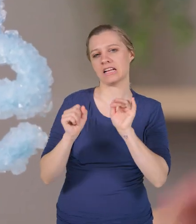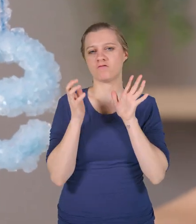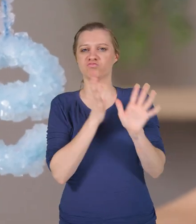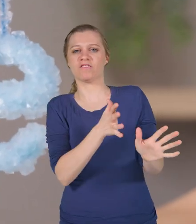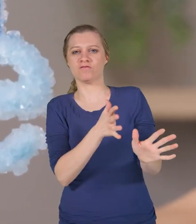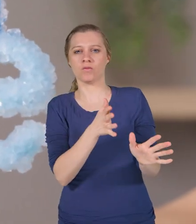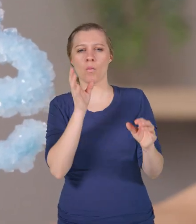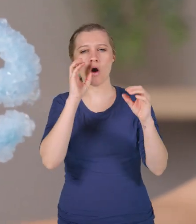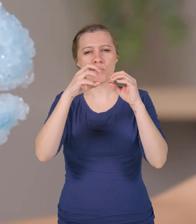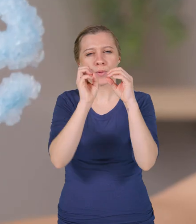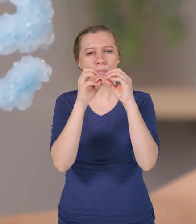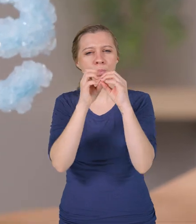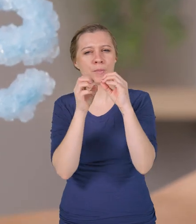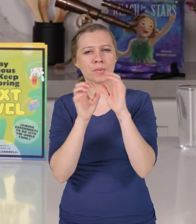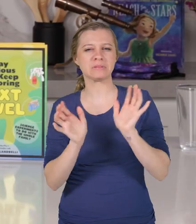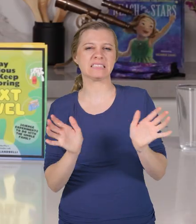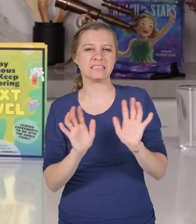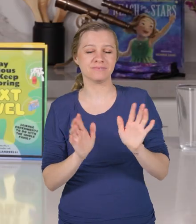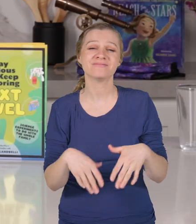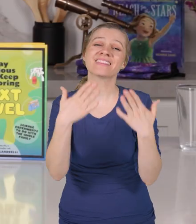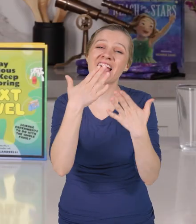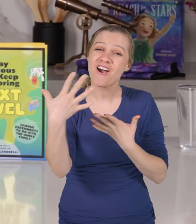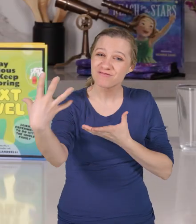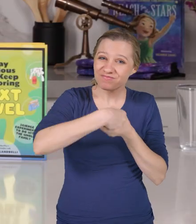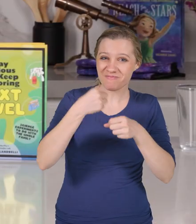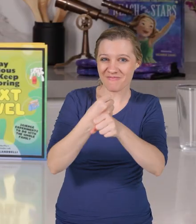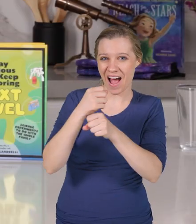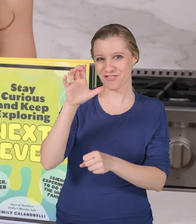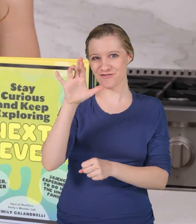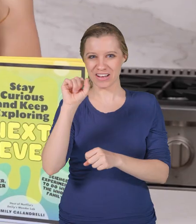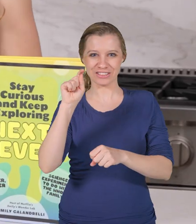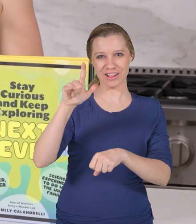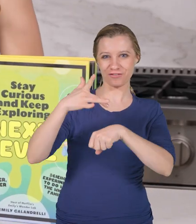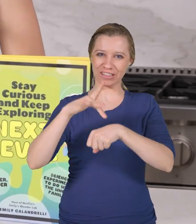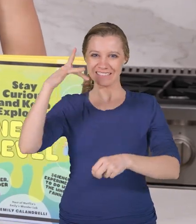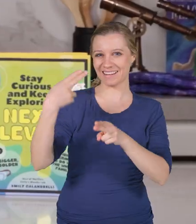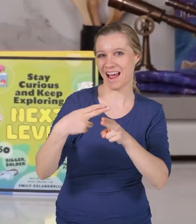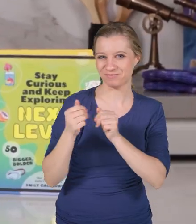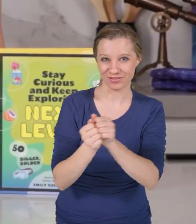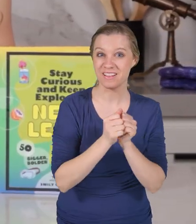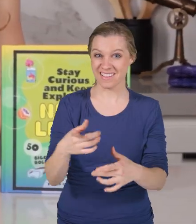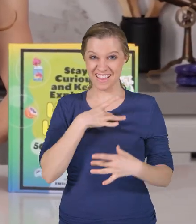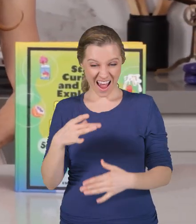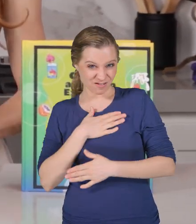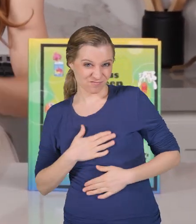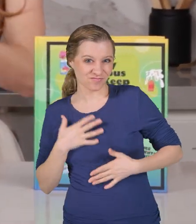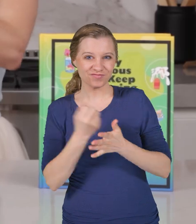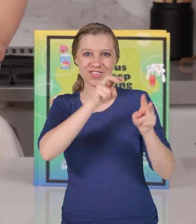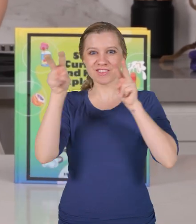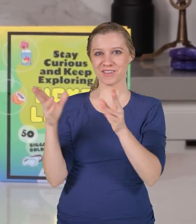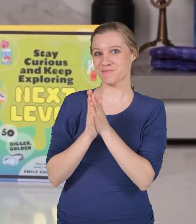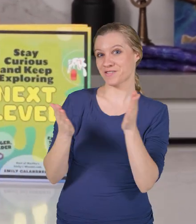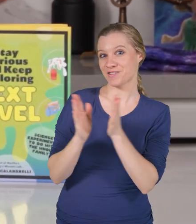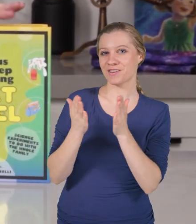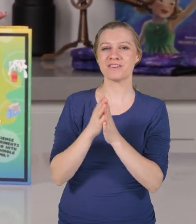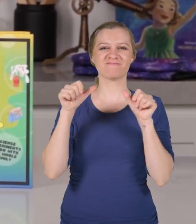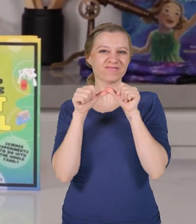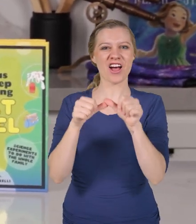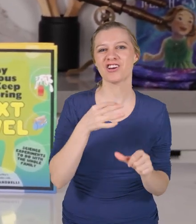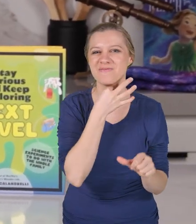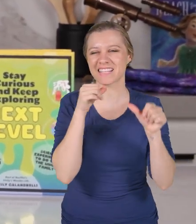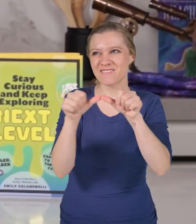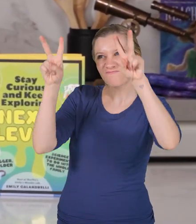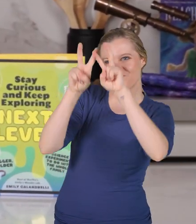them because they will break off, right? Thanks for making crystal names with me. If you like this one, be sure to check out my best-selling Stay Curious and